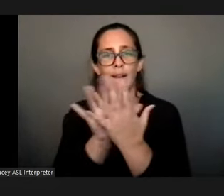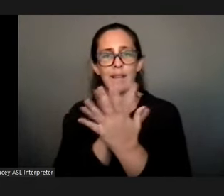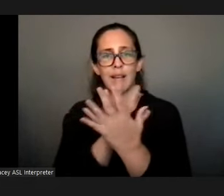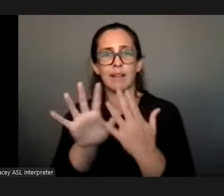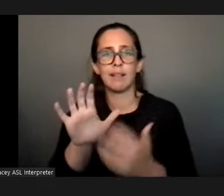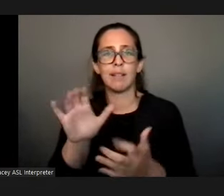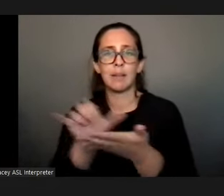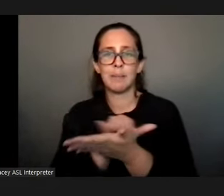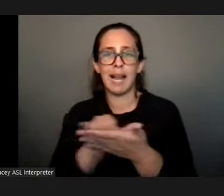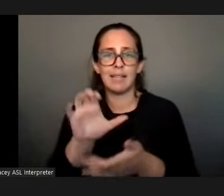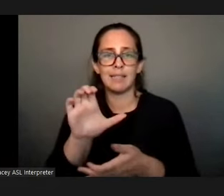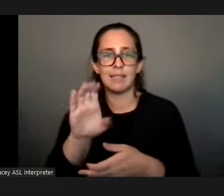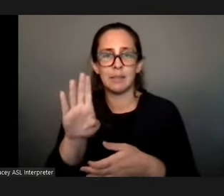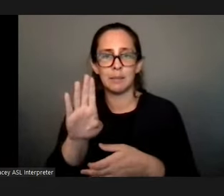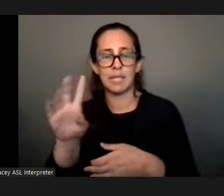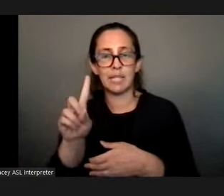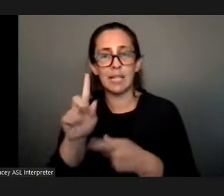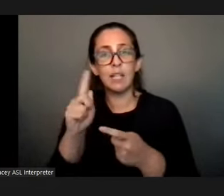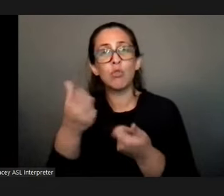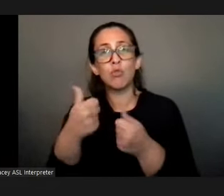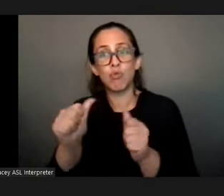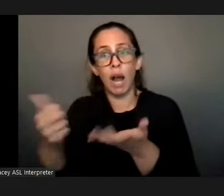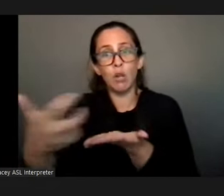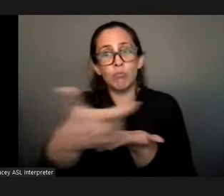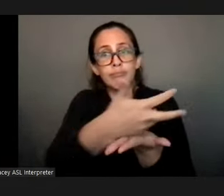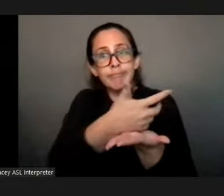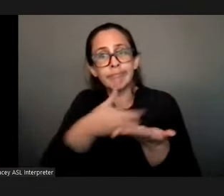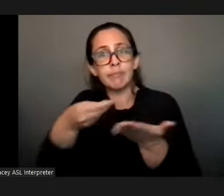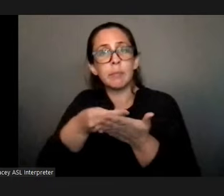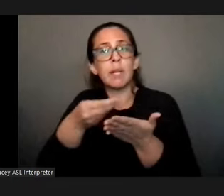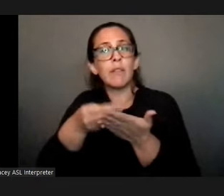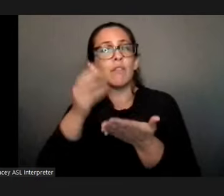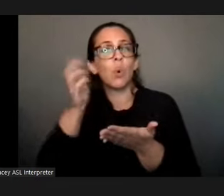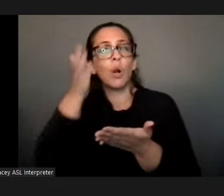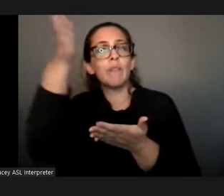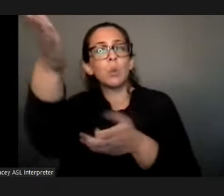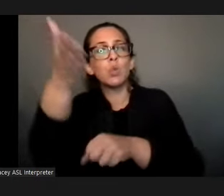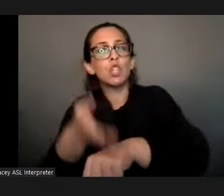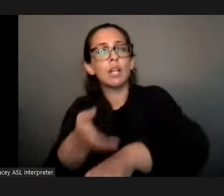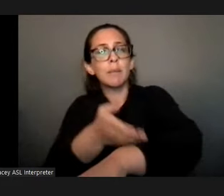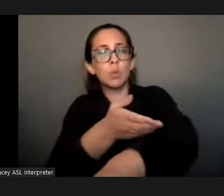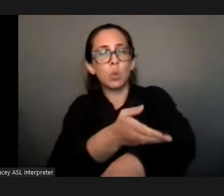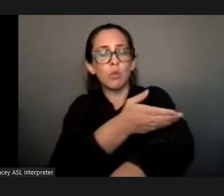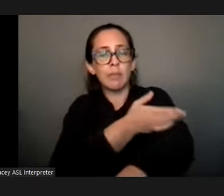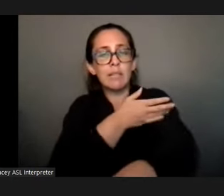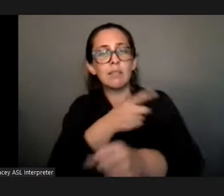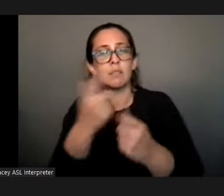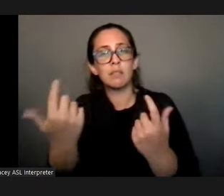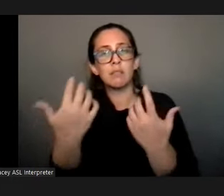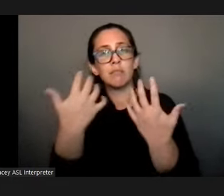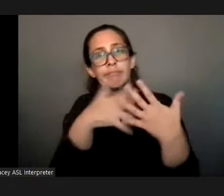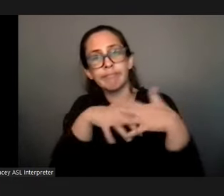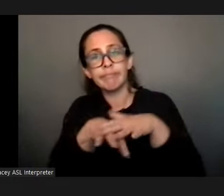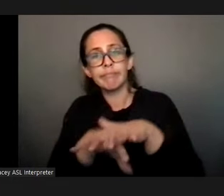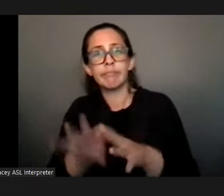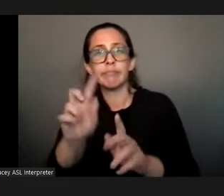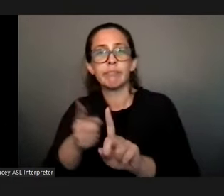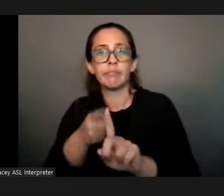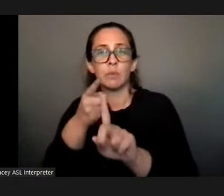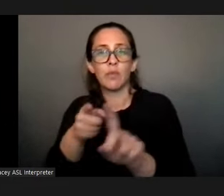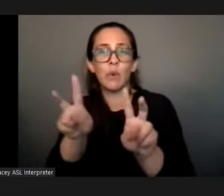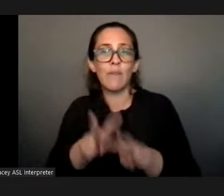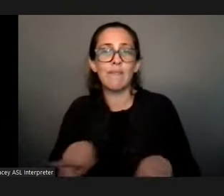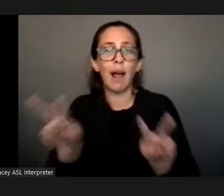District in a manner that will generate revenue for future transportation improvements pursuant to acceptance into the FHWA's Value Pricing